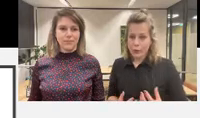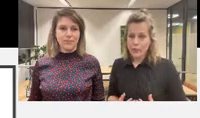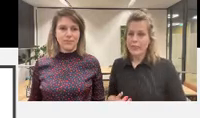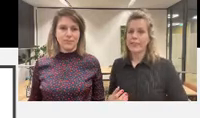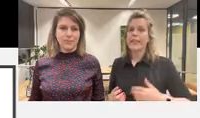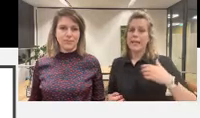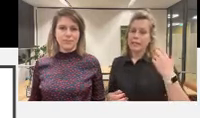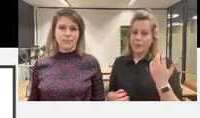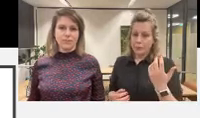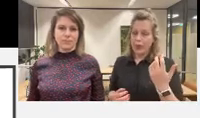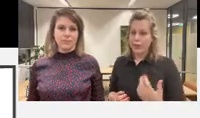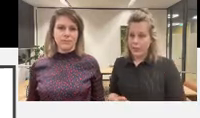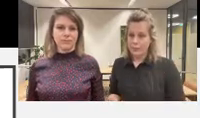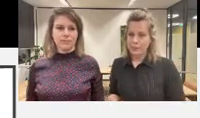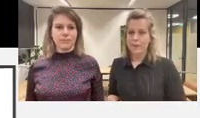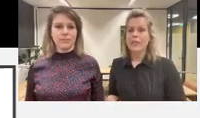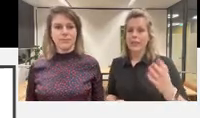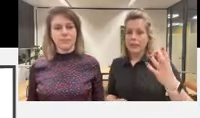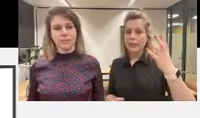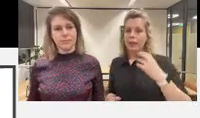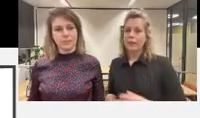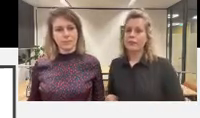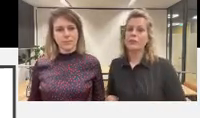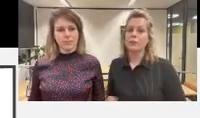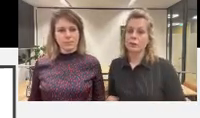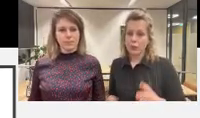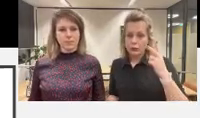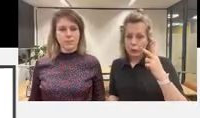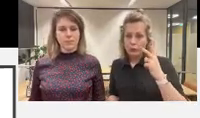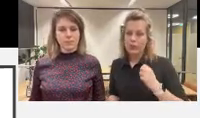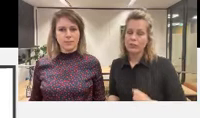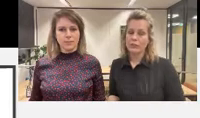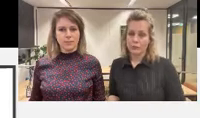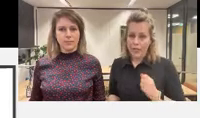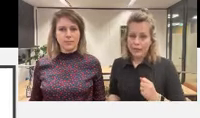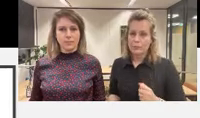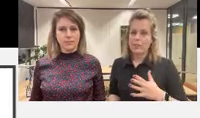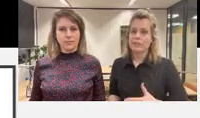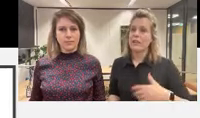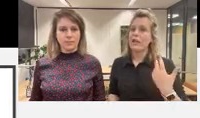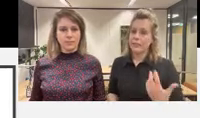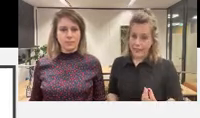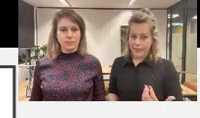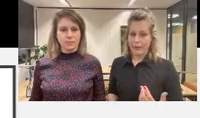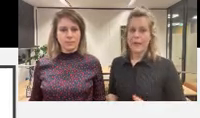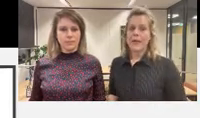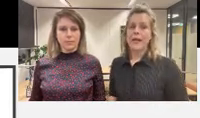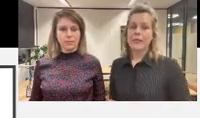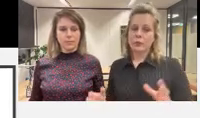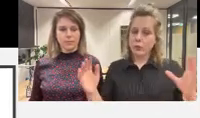in the morning and EMDR therapy in the afternoon. So 2 sessions of 90 minutes a